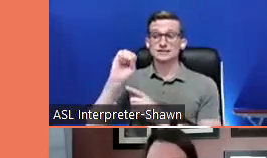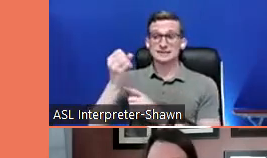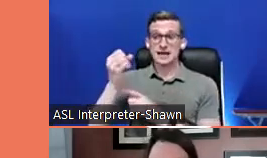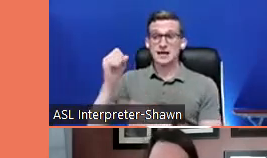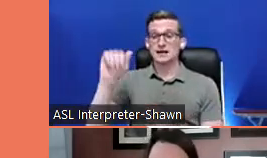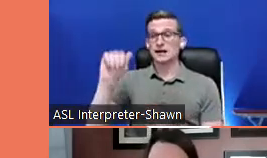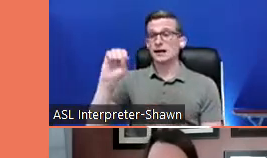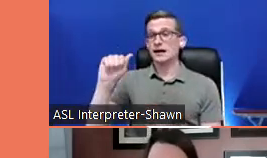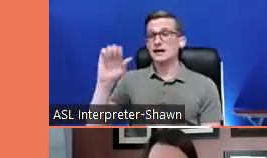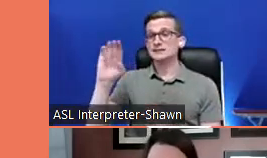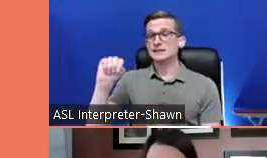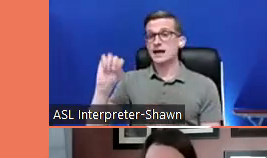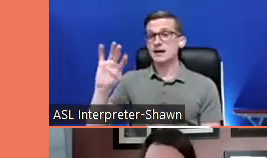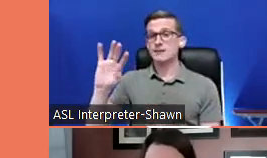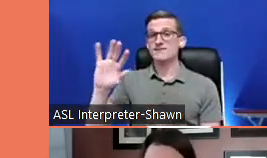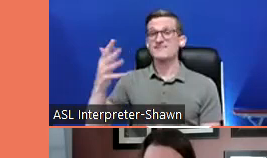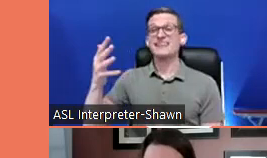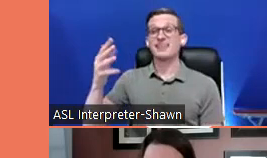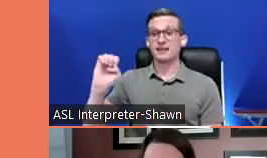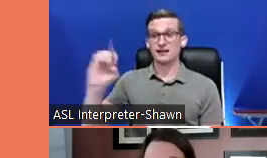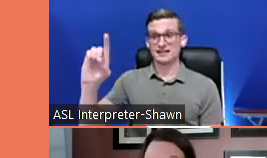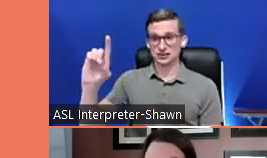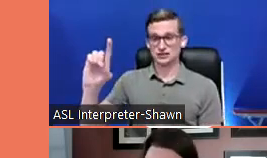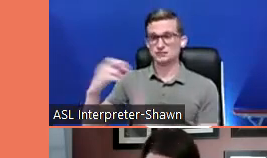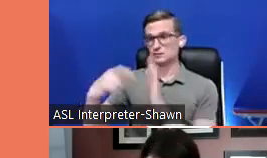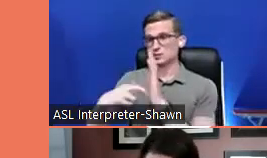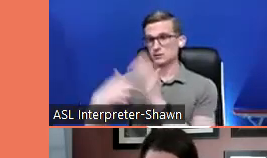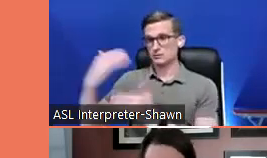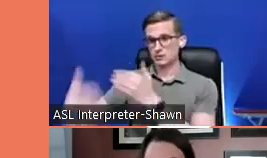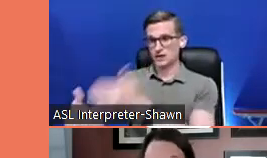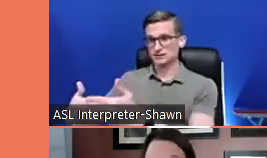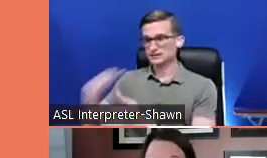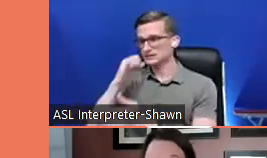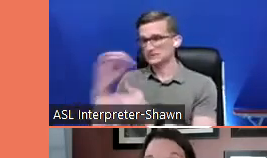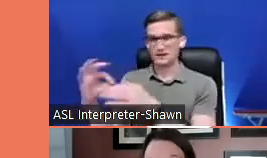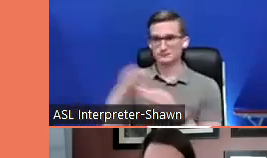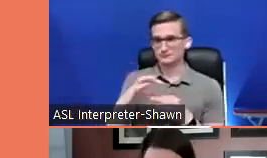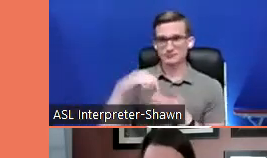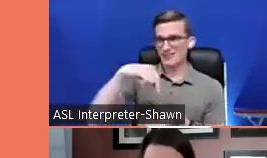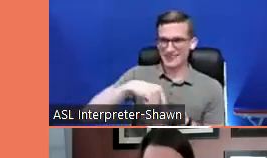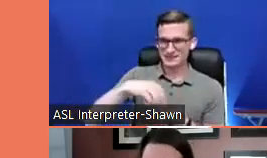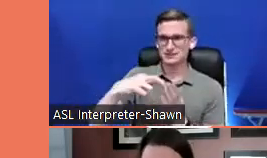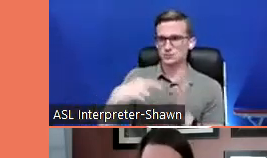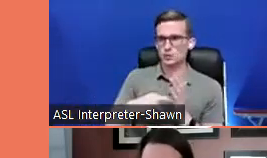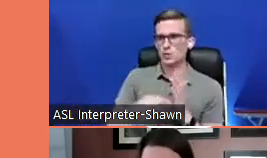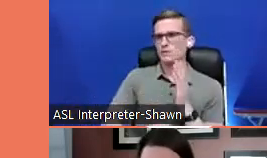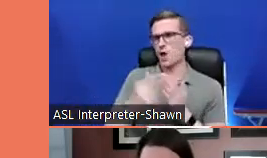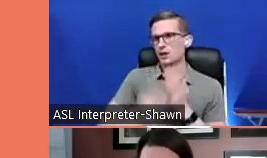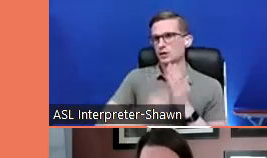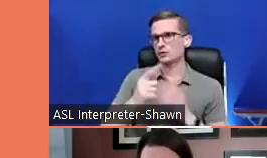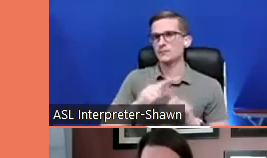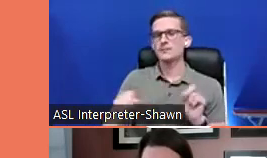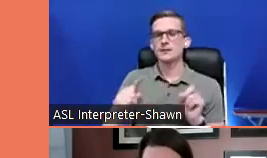process. That is not something that is a concern with this particular rule volume, but we will address it together as a